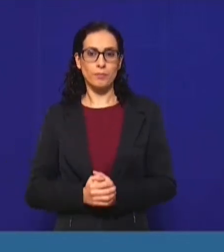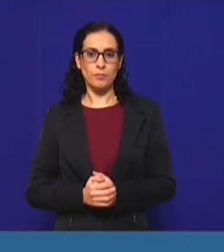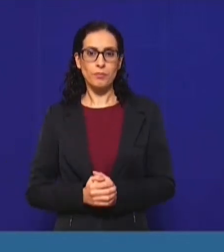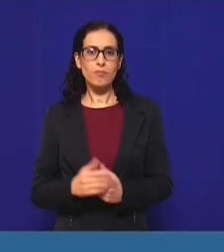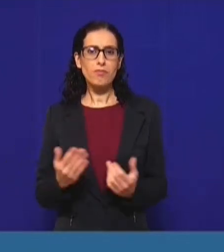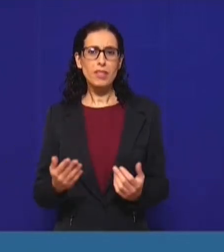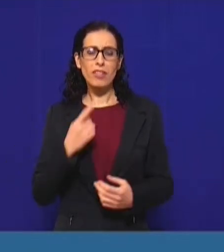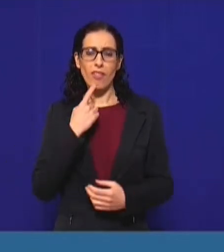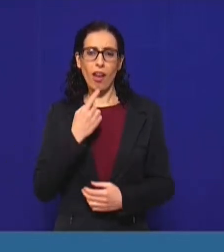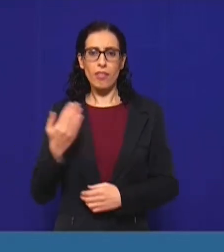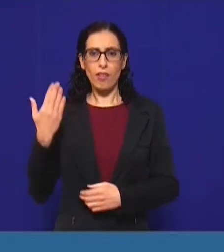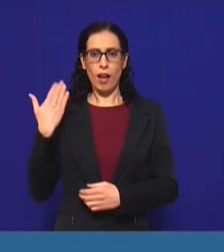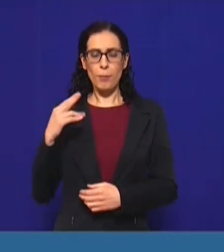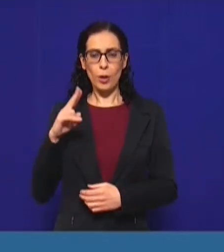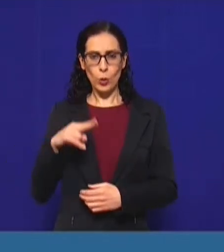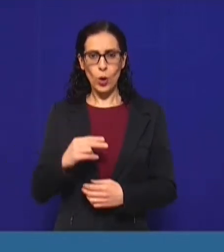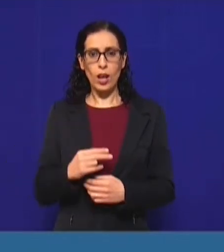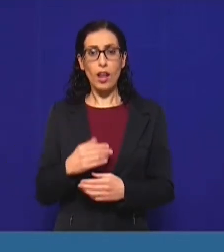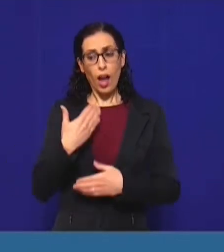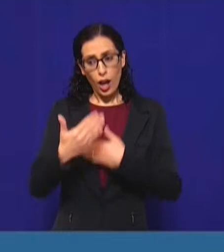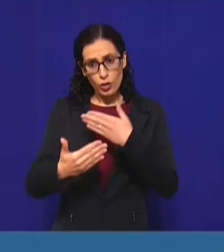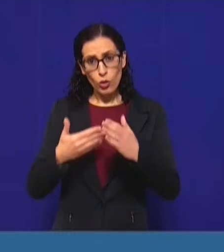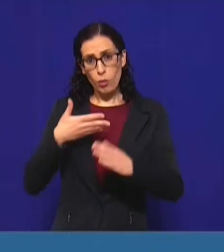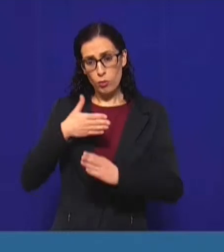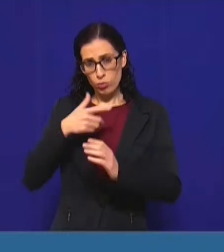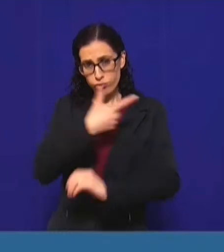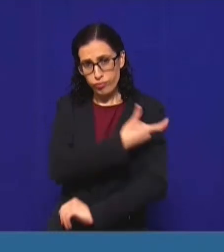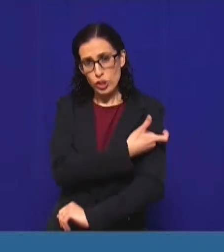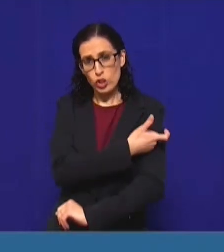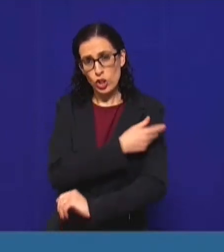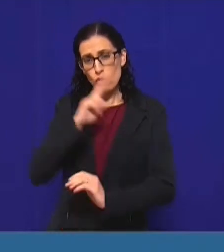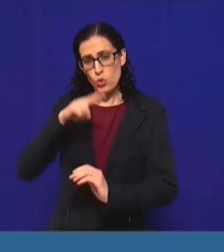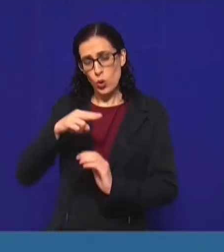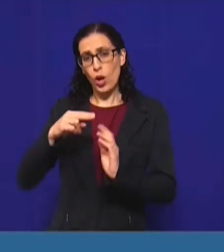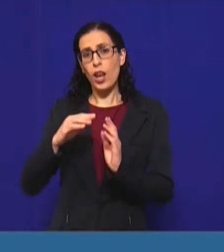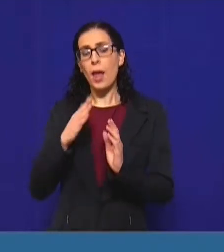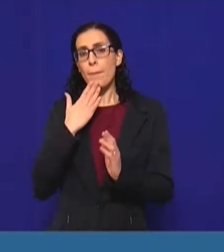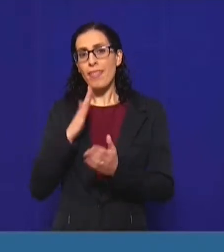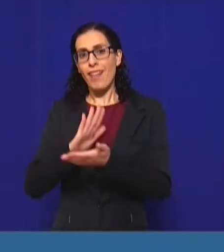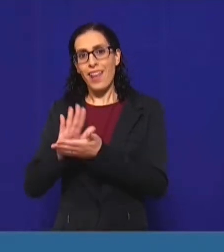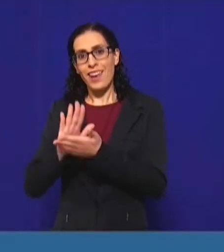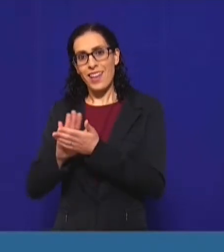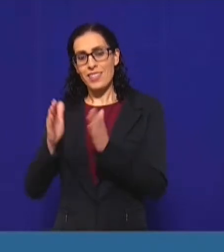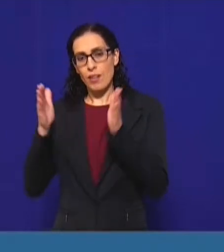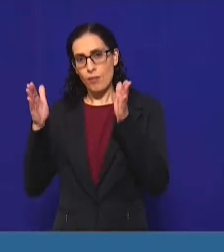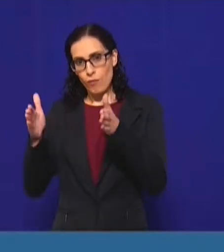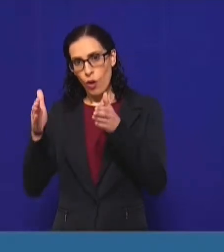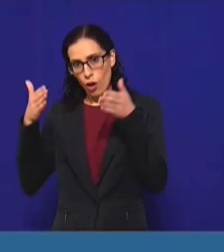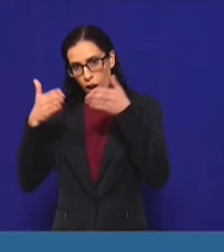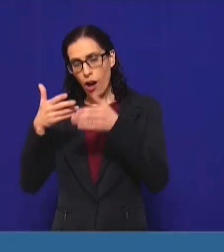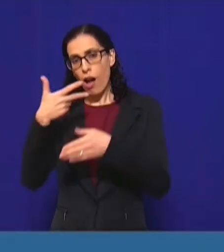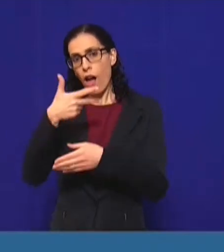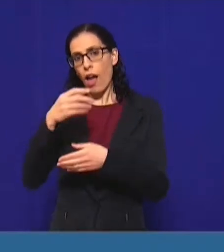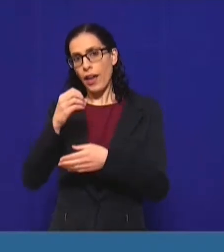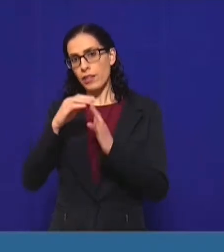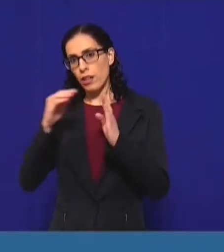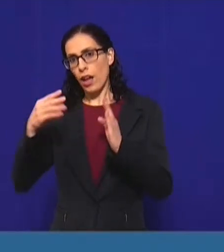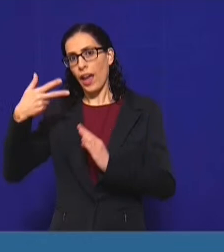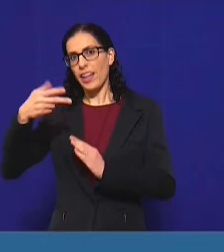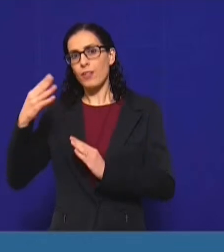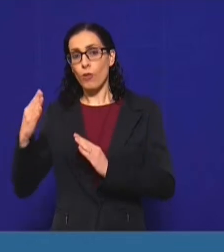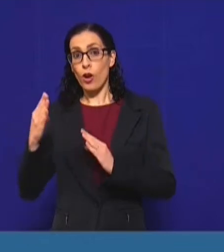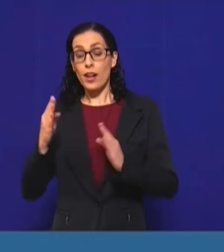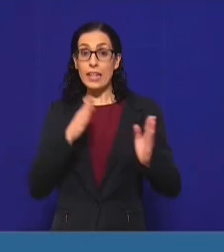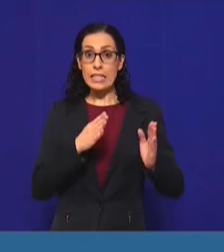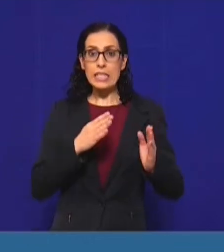tħabbarna aħna ħanimxu iktar l-isfel fit-tilqim bletajiet fejn ħassa ħankunu qegħdin nifukaw f'dawk il-persuni li għandhom il fuq